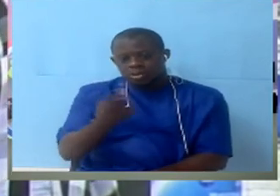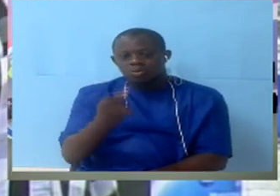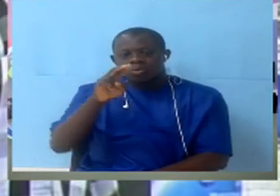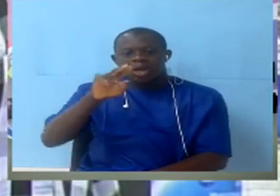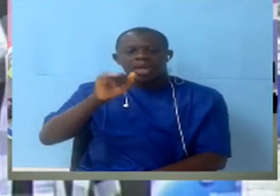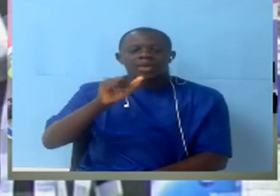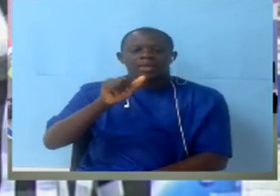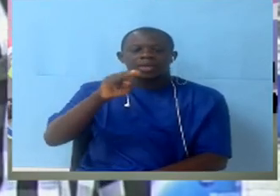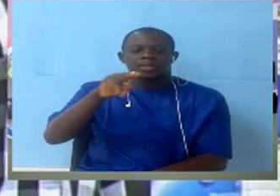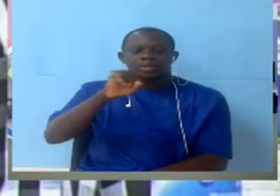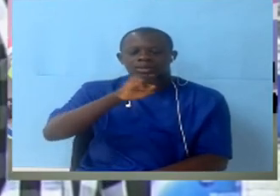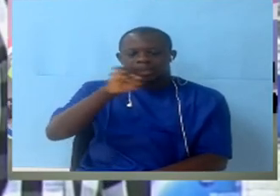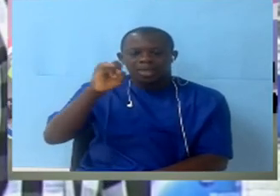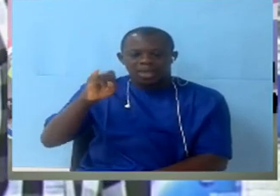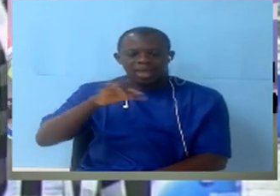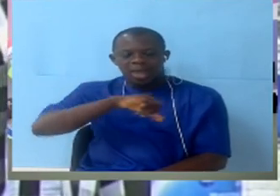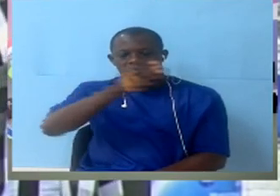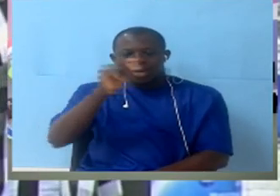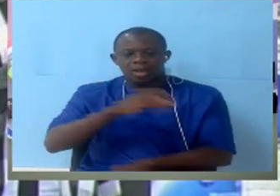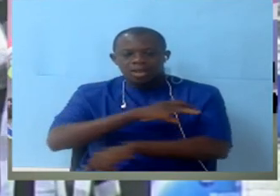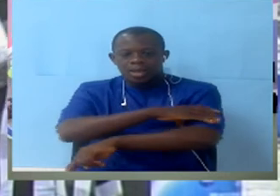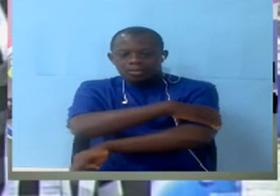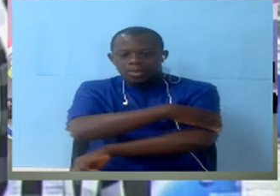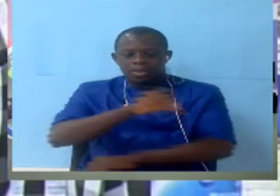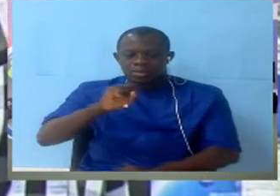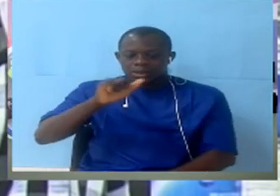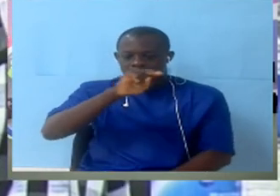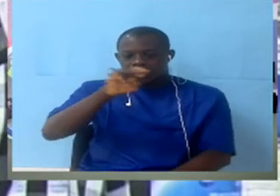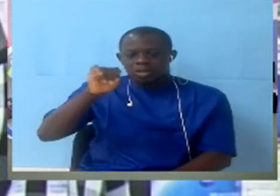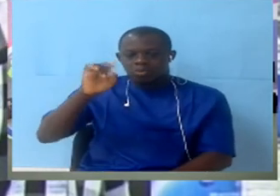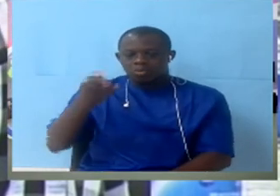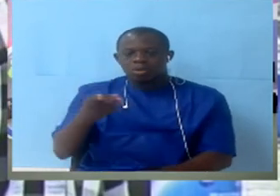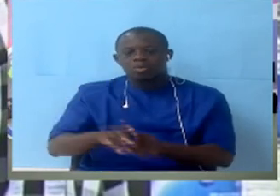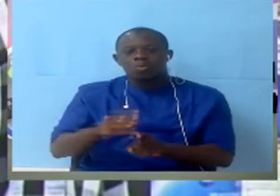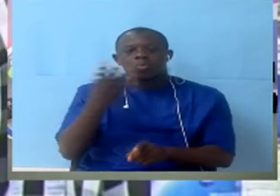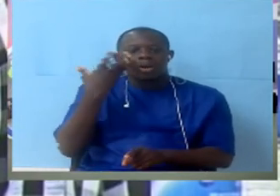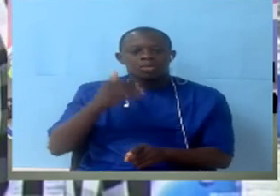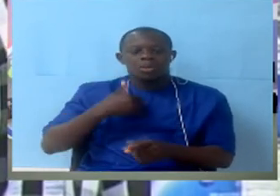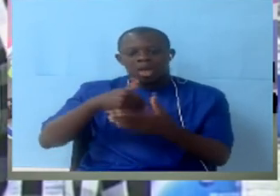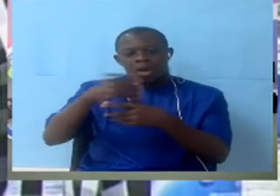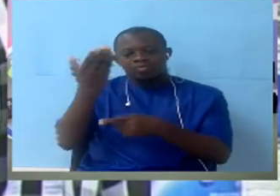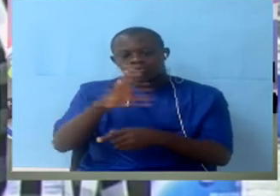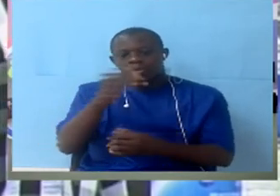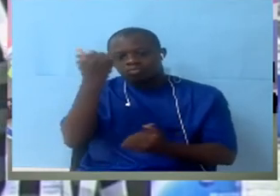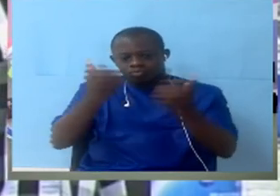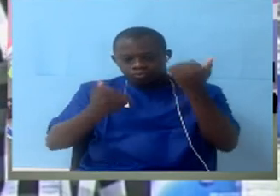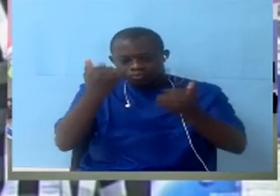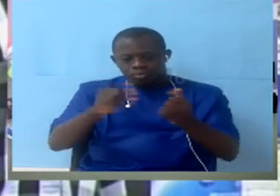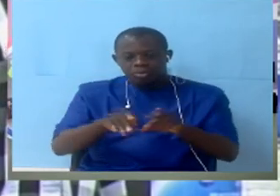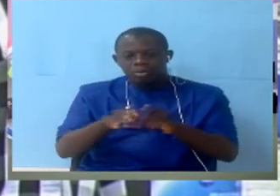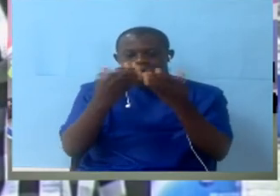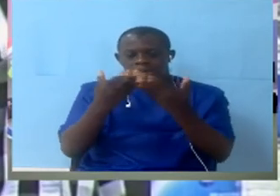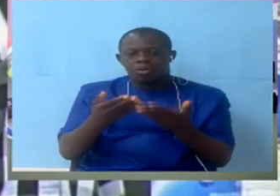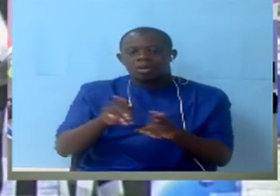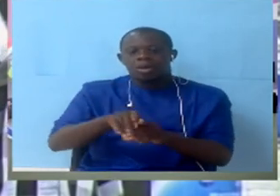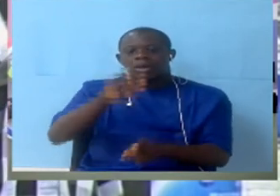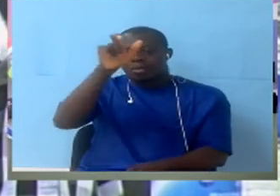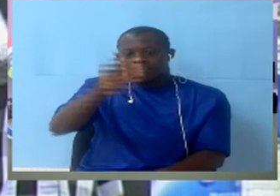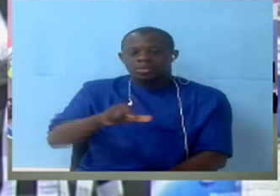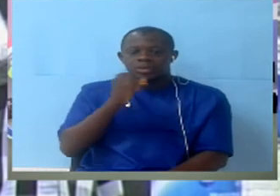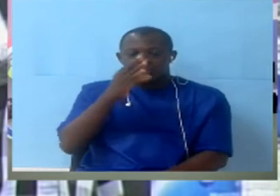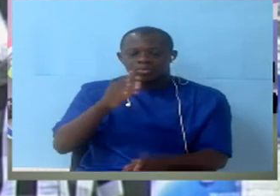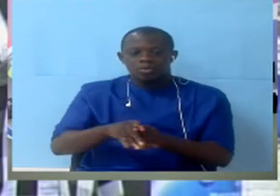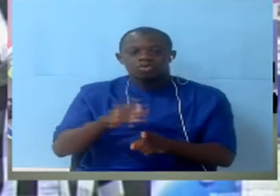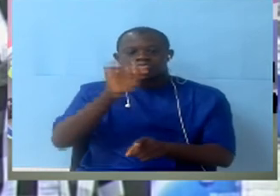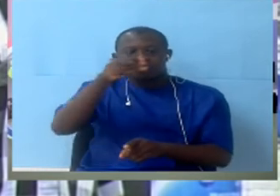Captain Sane. And this Captain Sane. Captain Mjira Motokono. When I alighted from the vehicle. Single Nyasi Konyoko, maybe Berkulo Taylor.